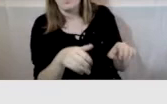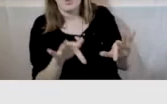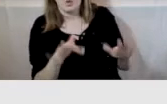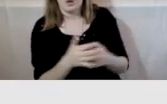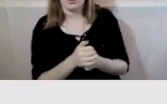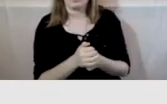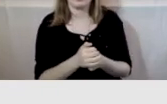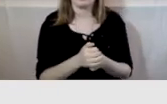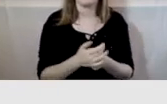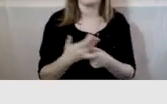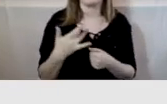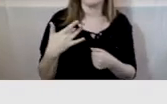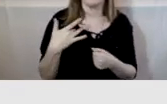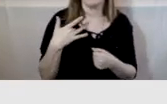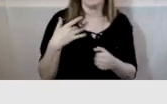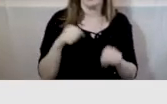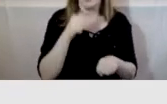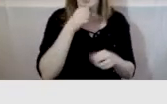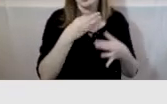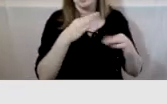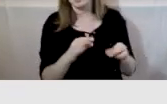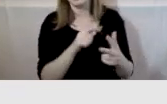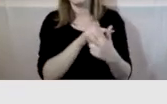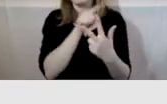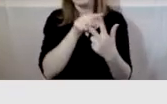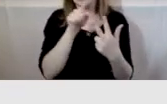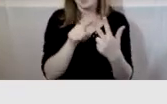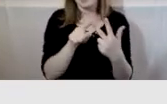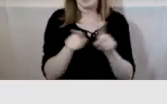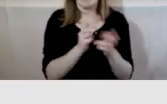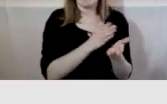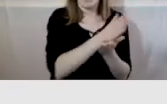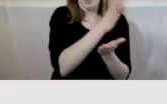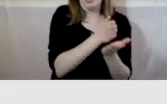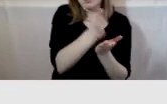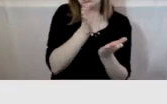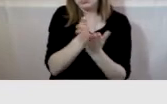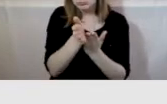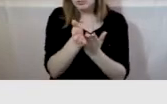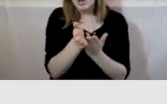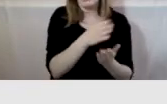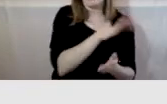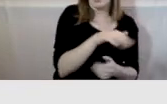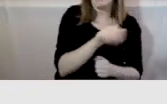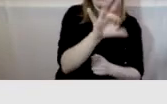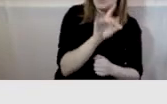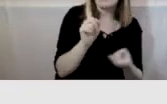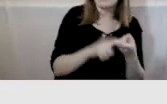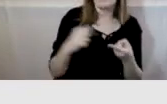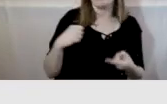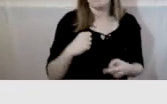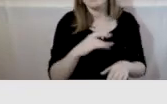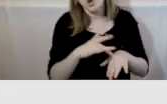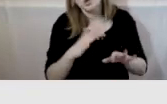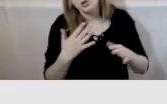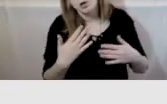like 3 different paths students could choose according to their level of you know, knowledge and skills